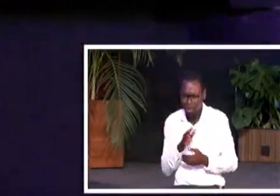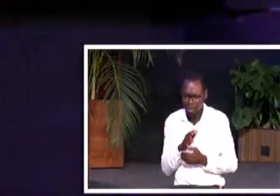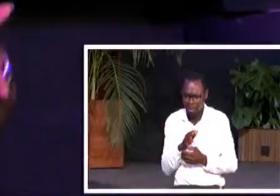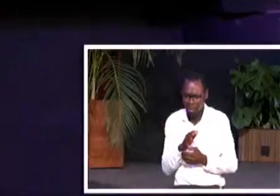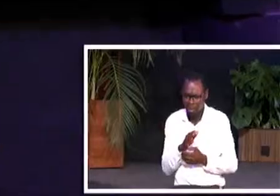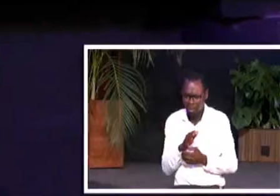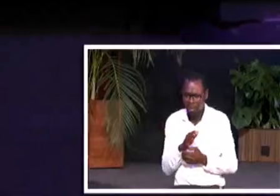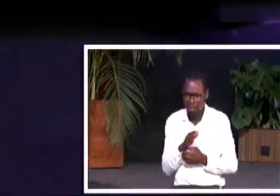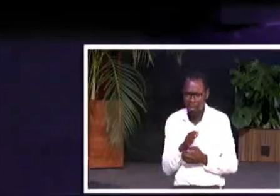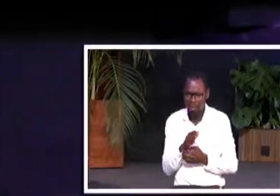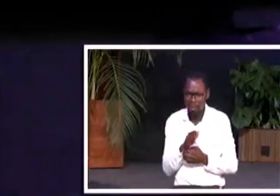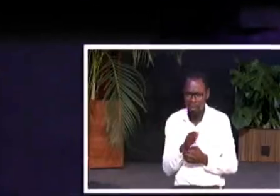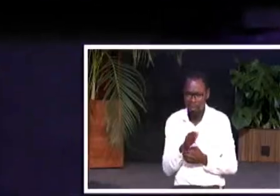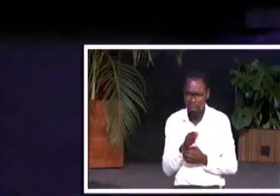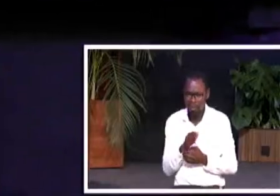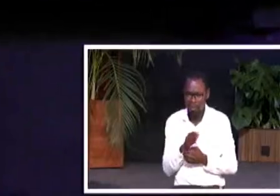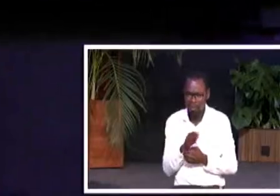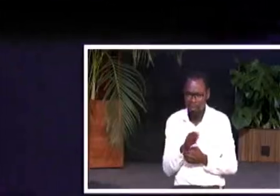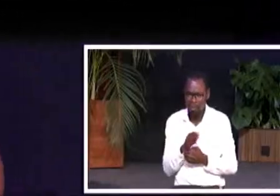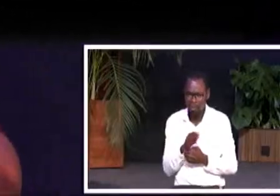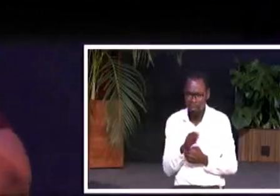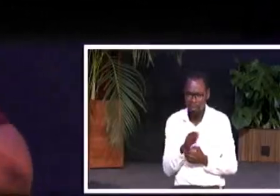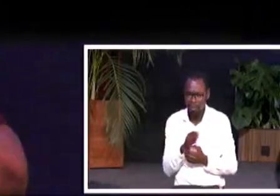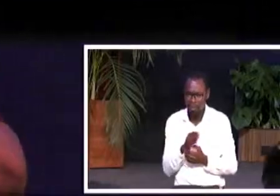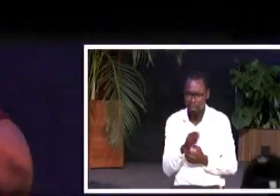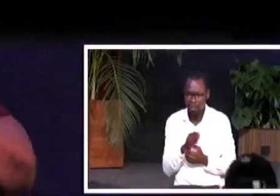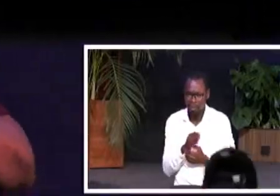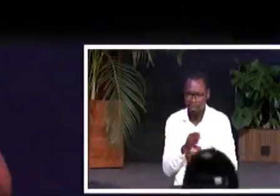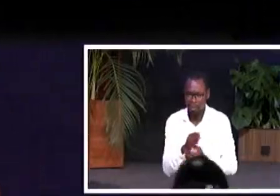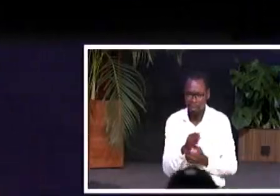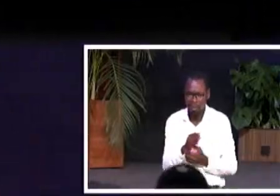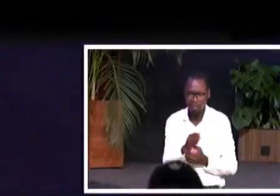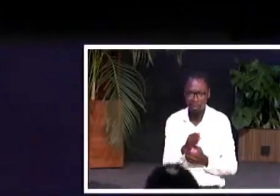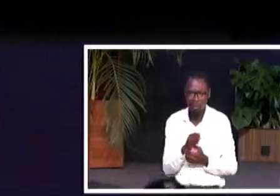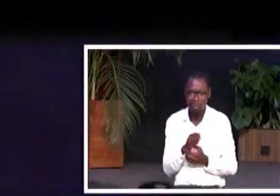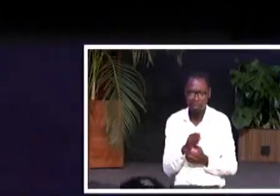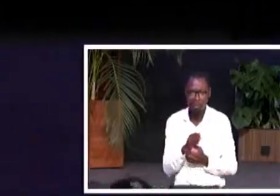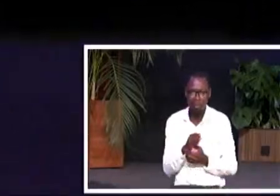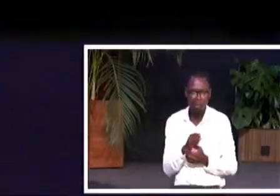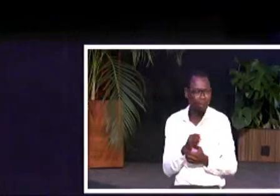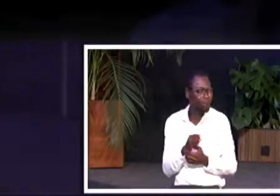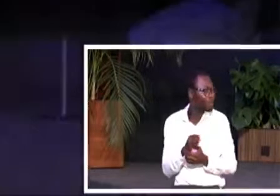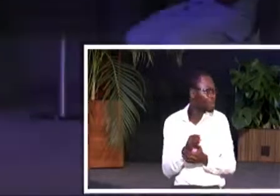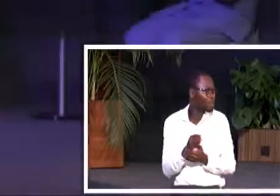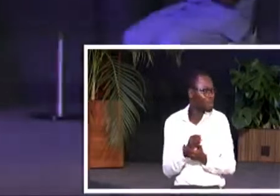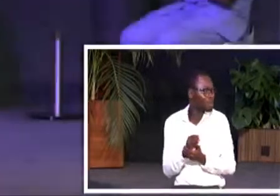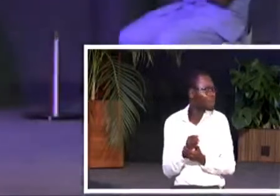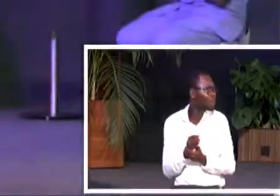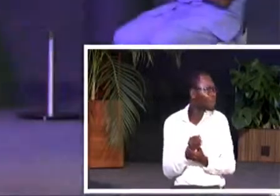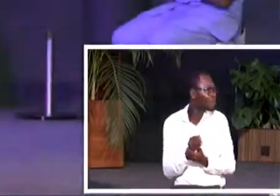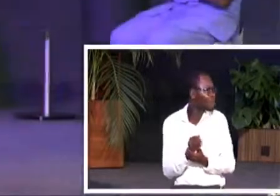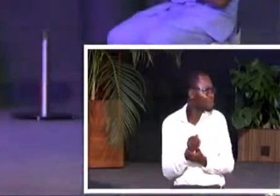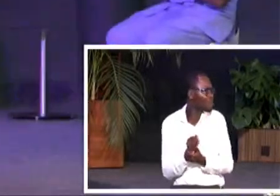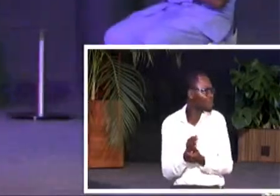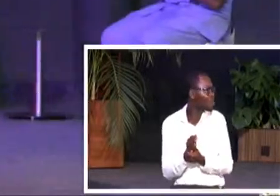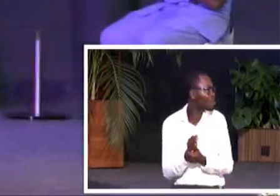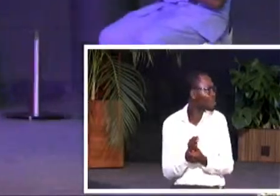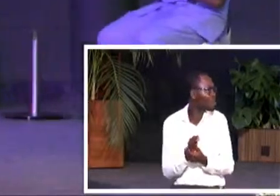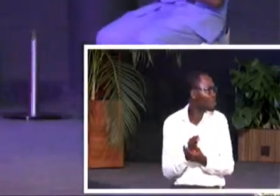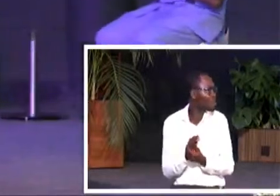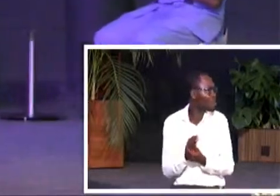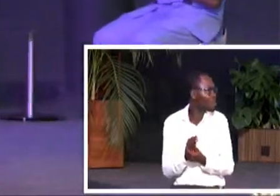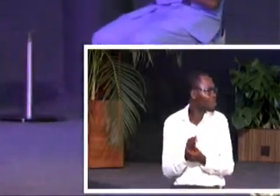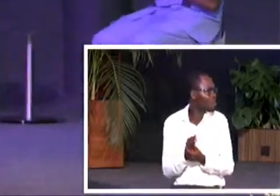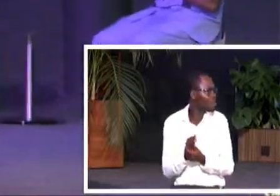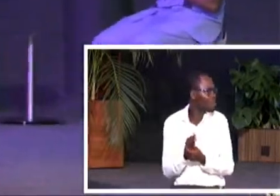and then it's recorded. I don't know, it's collaboration. I think the video insert that they have is fantastic. And then there's a